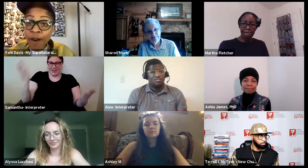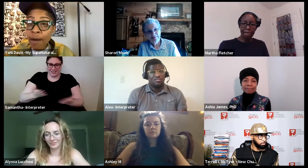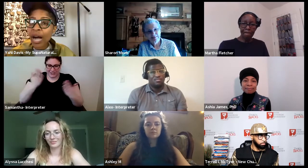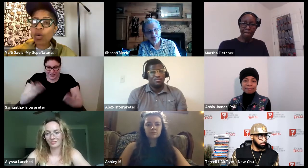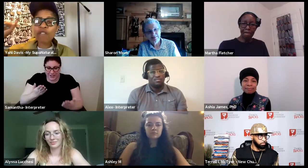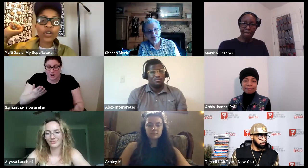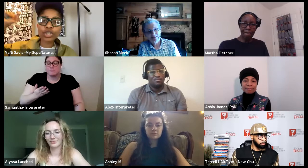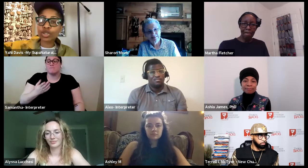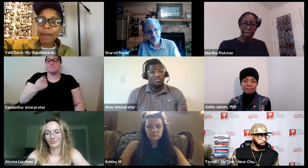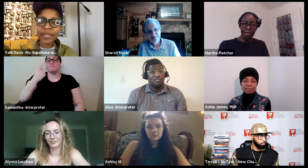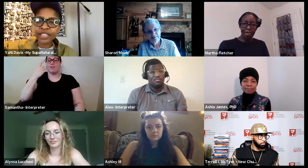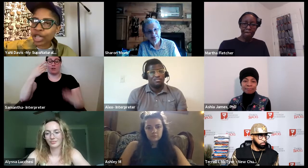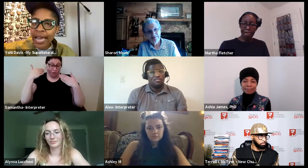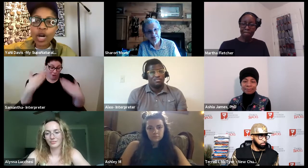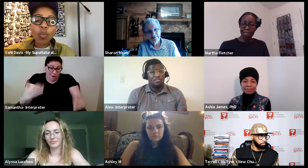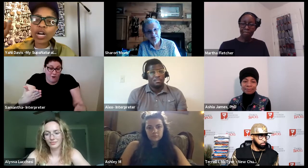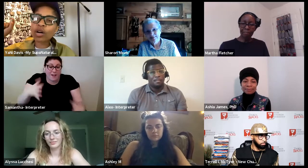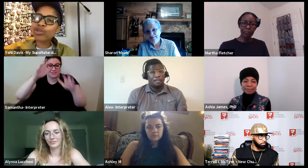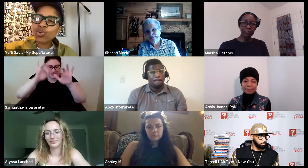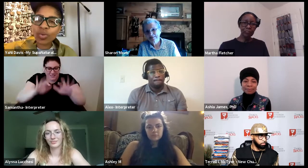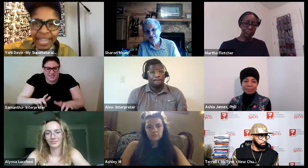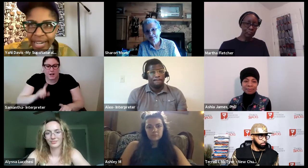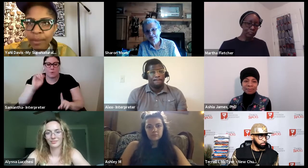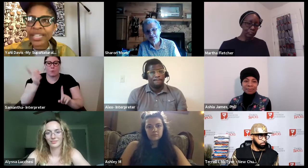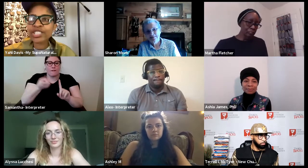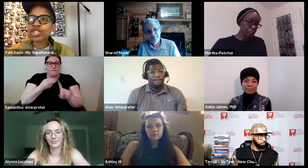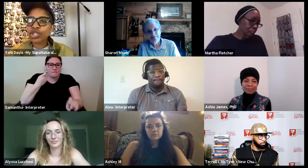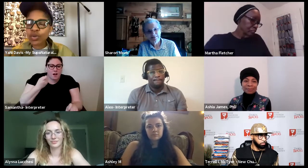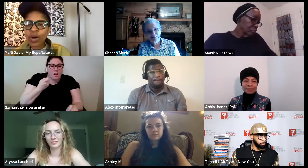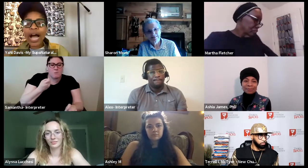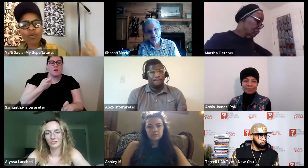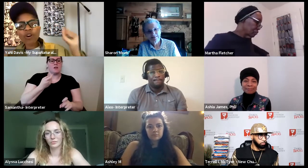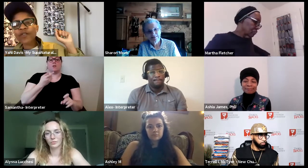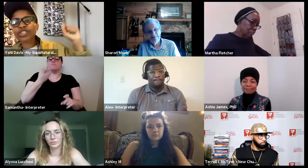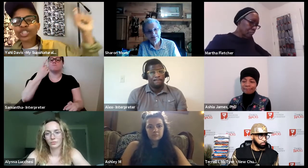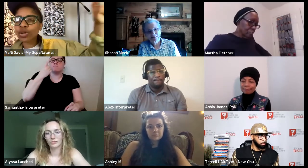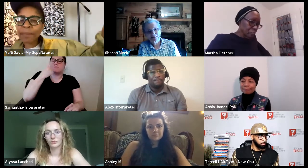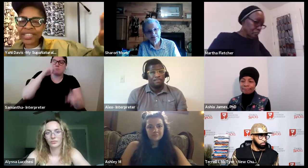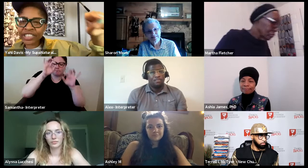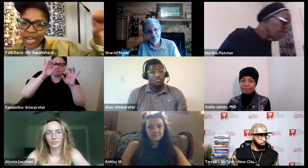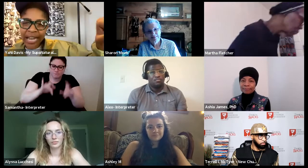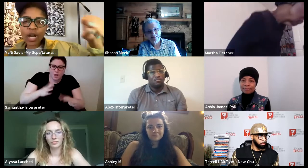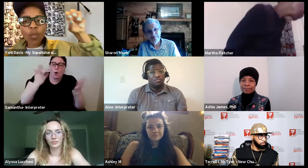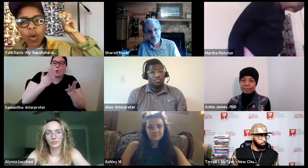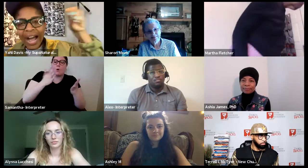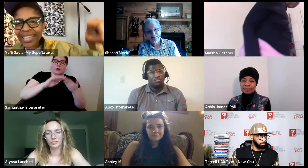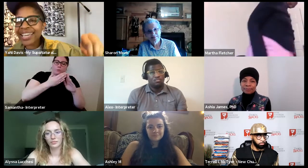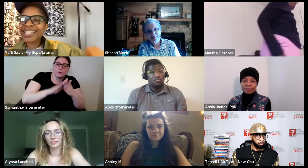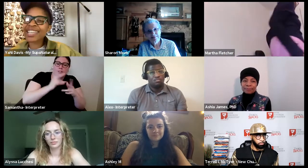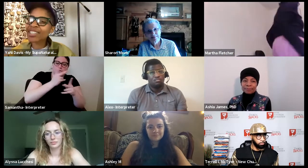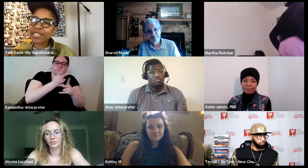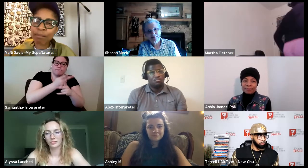you're from. I want folks to drop in the chat what communal care means to you. I want folks to drop in the chat